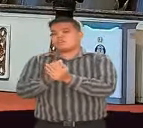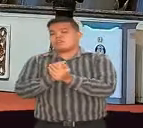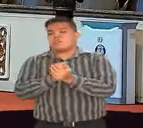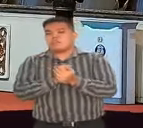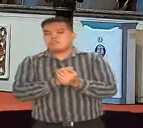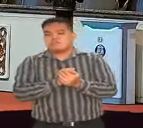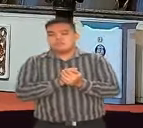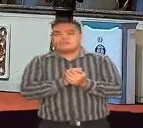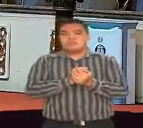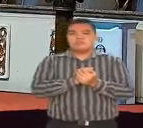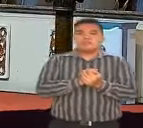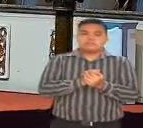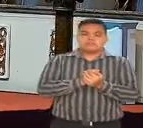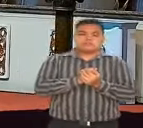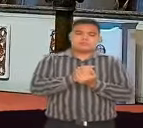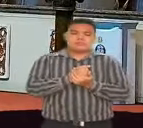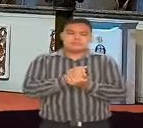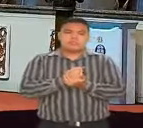Magbantay ta.